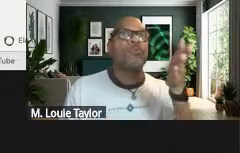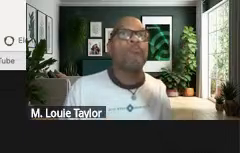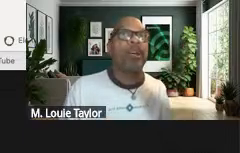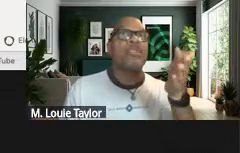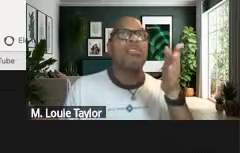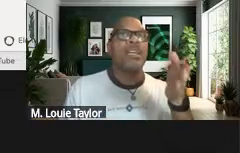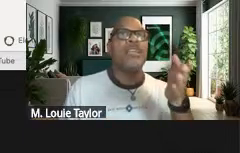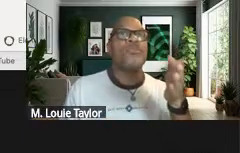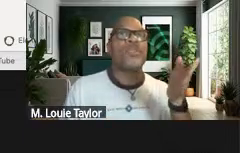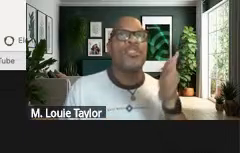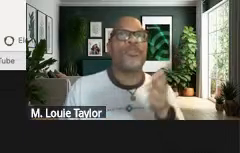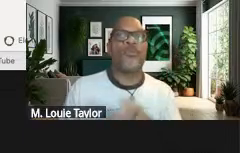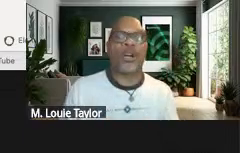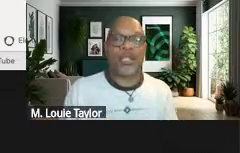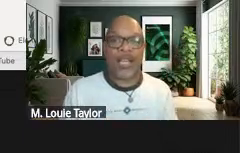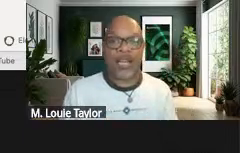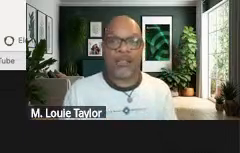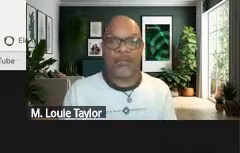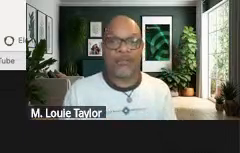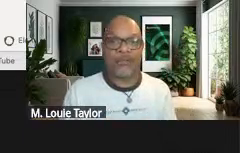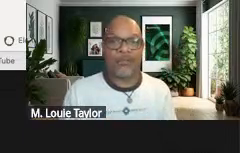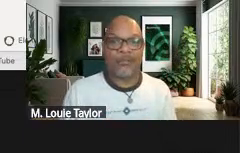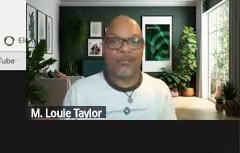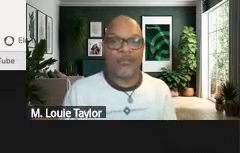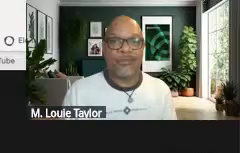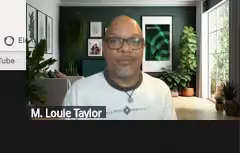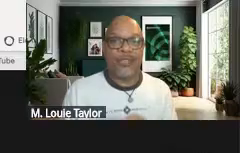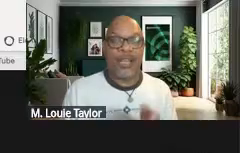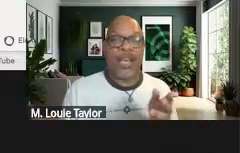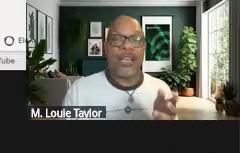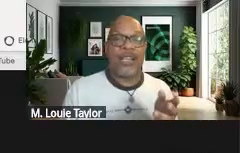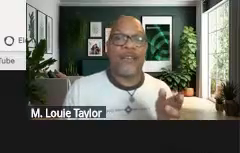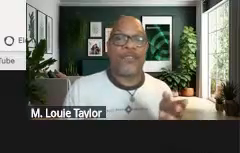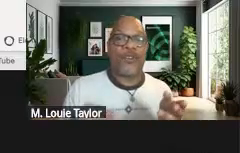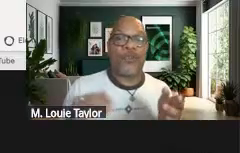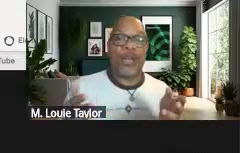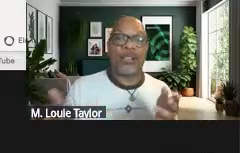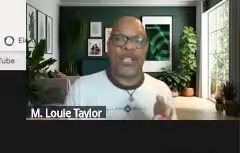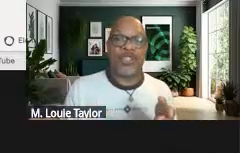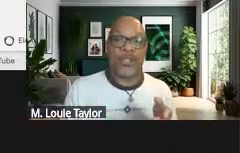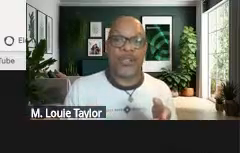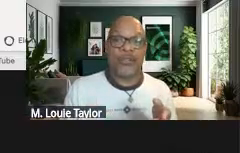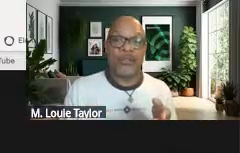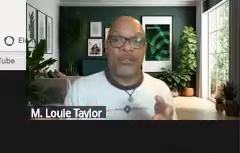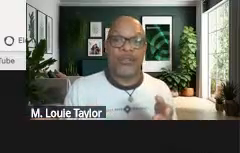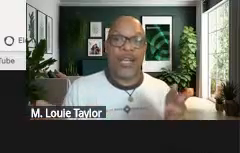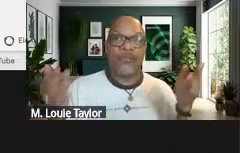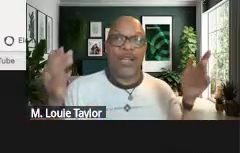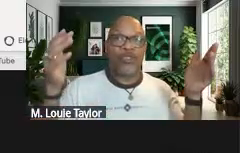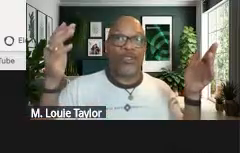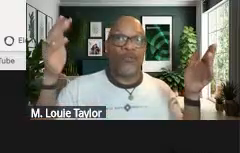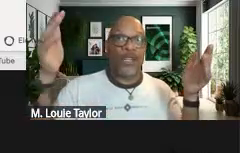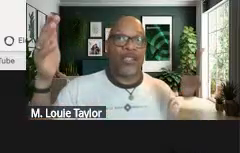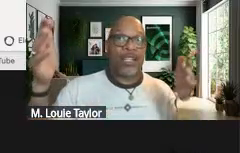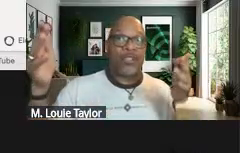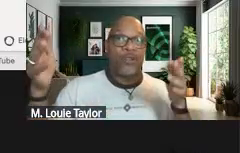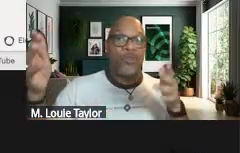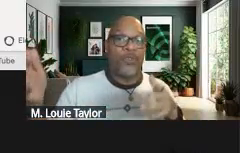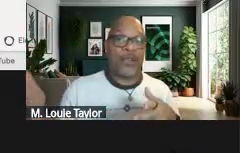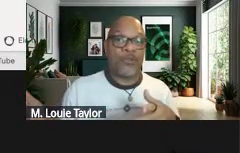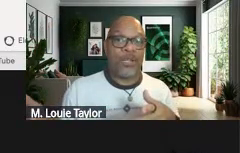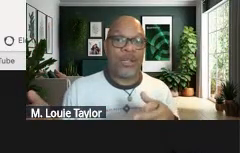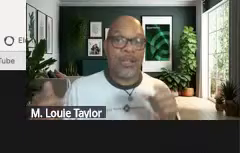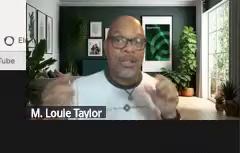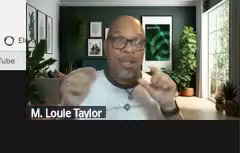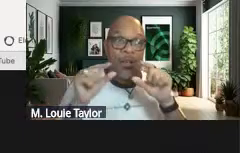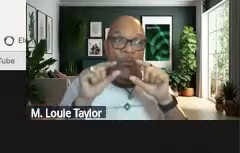this message ends with, "Do you want a set?" And if they're paying attention and actually reading that screen with the